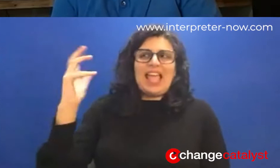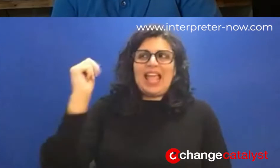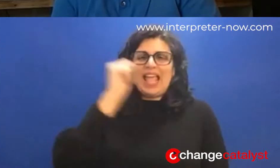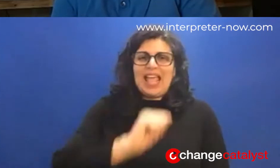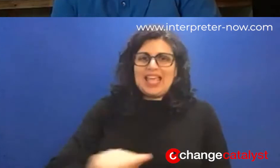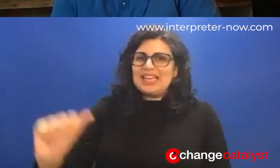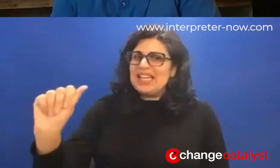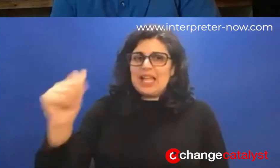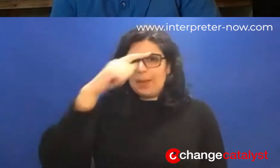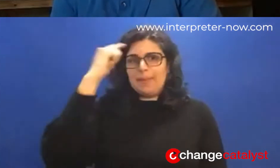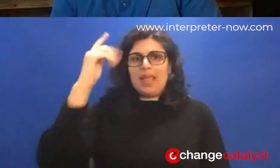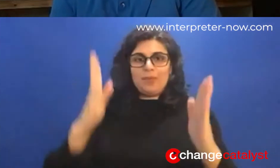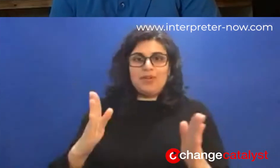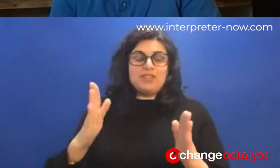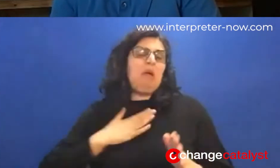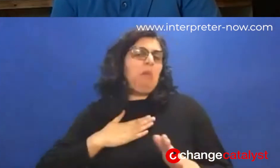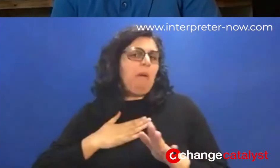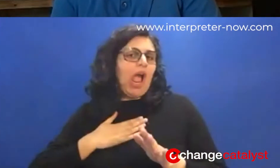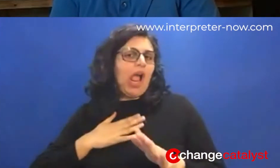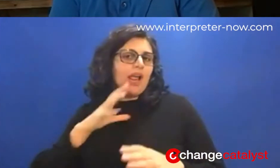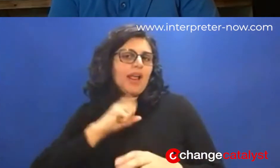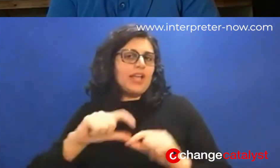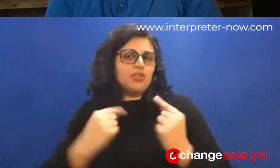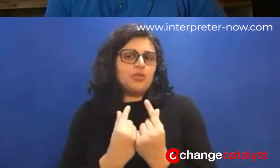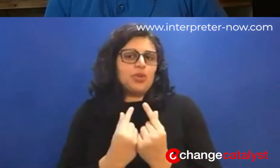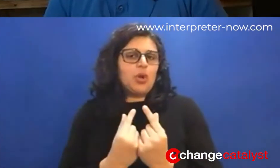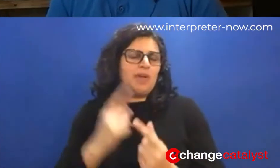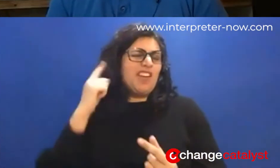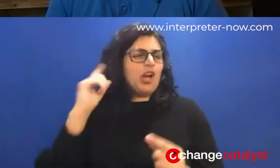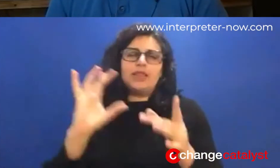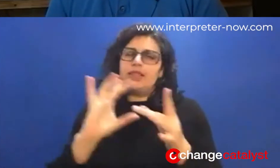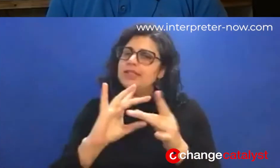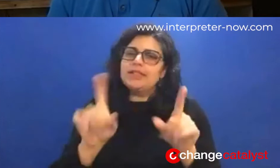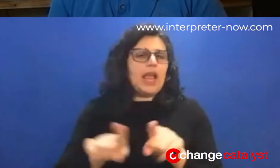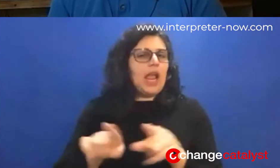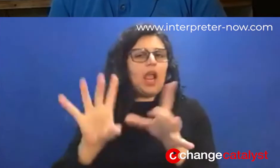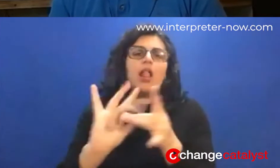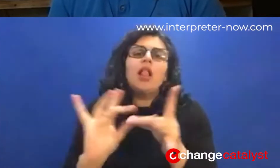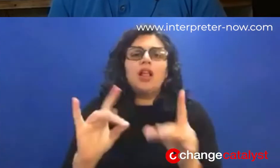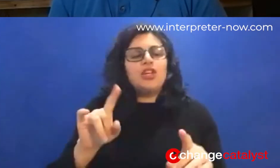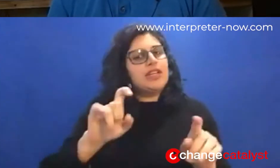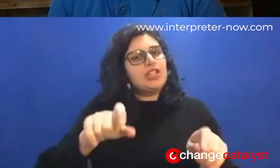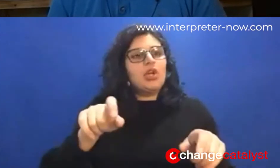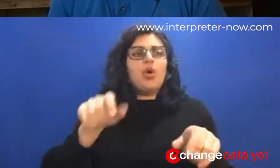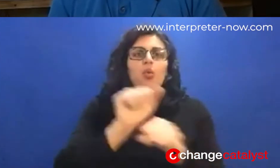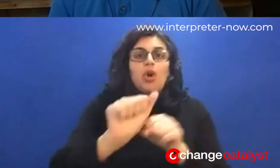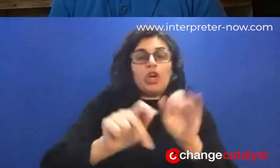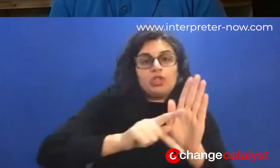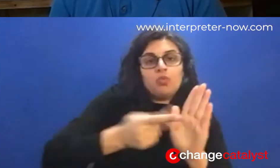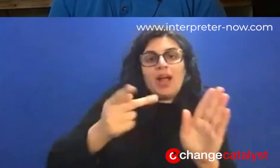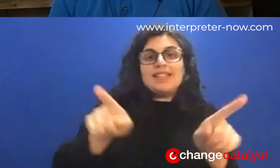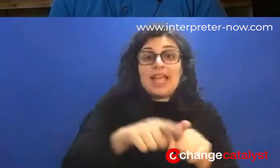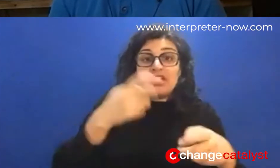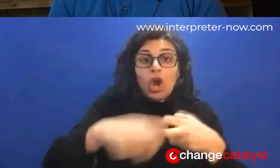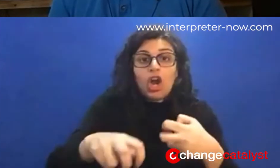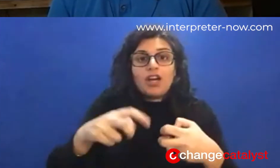I know of my age has heard this growing up. You need to work twice as hard to get half as much.